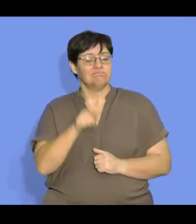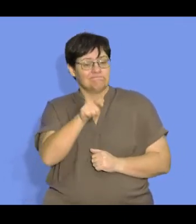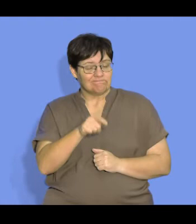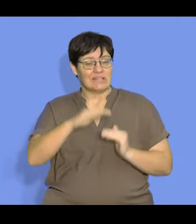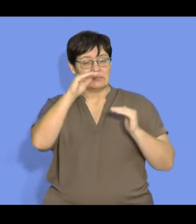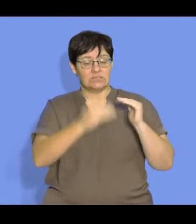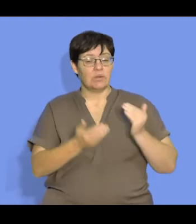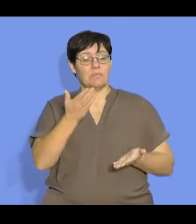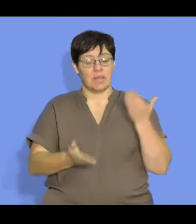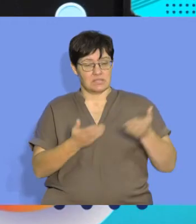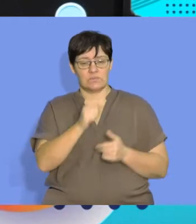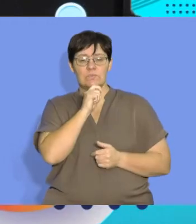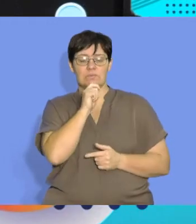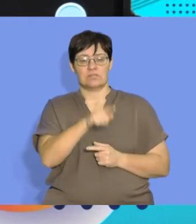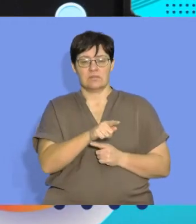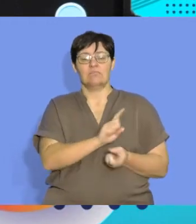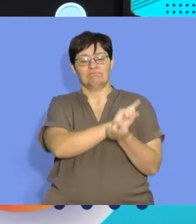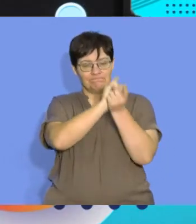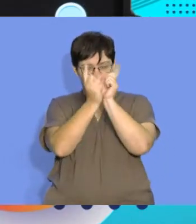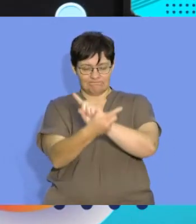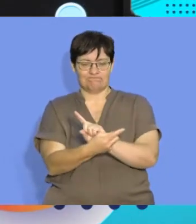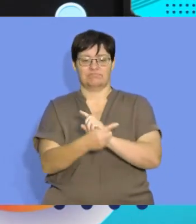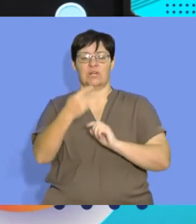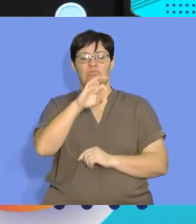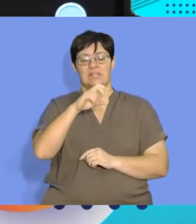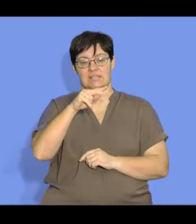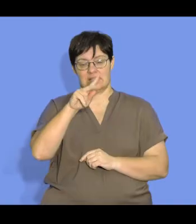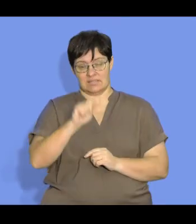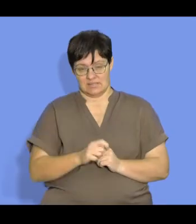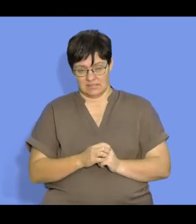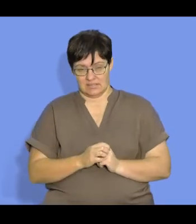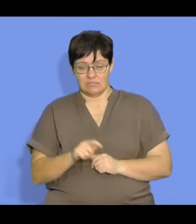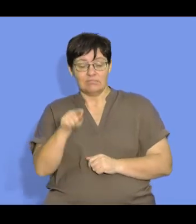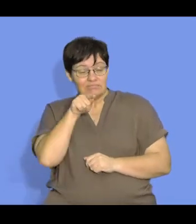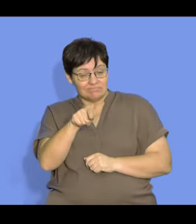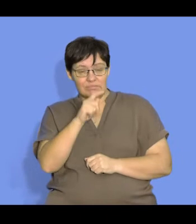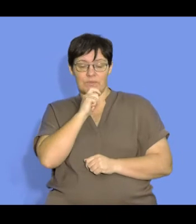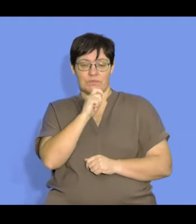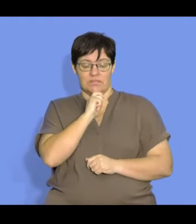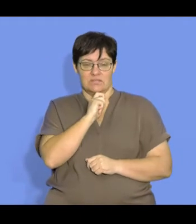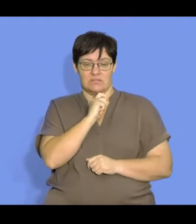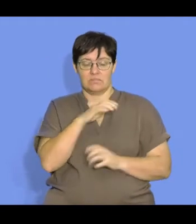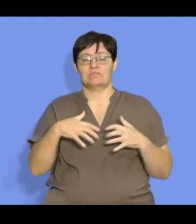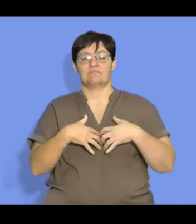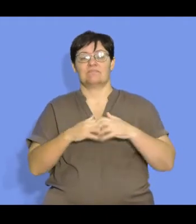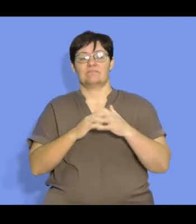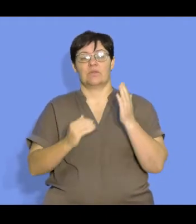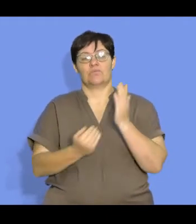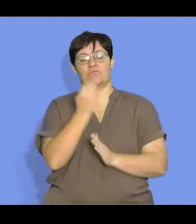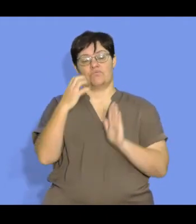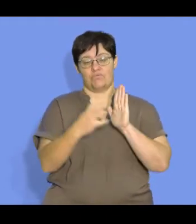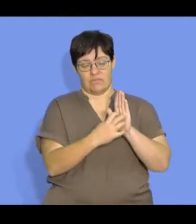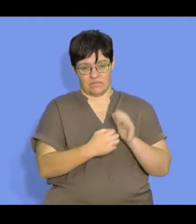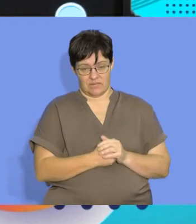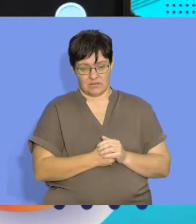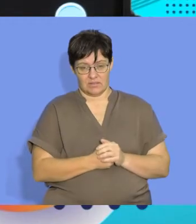that decrease of our mass, which becomes our gradient. We can actually use that now to draw a new